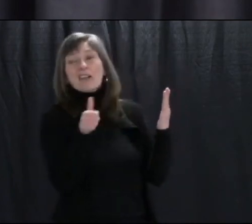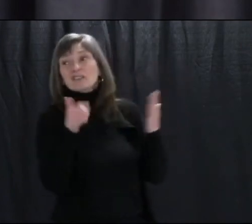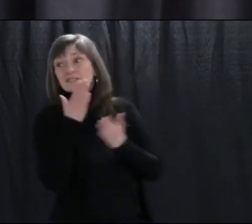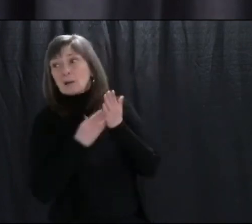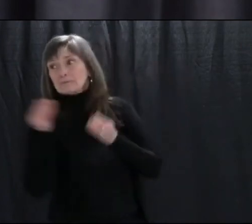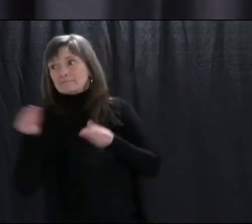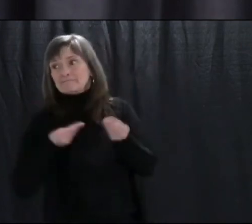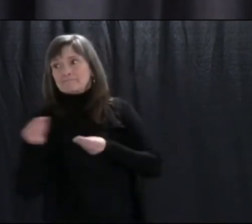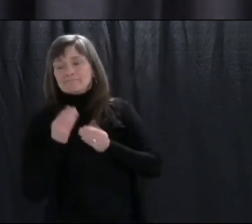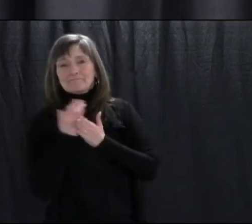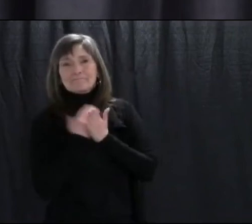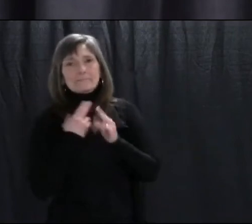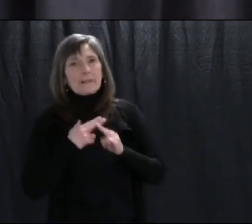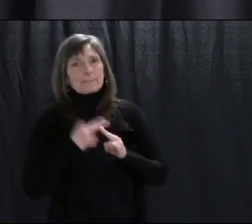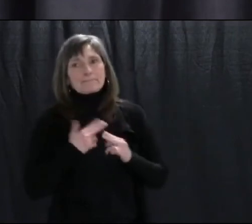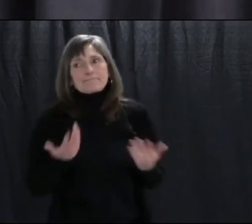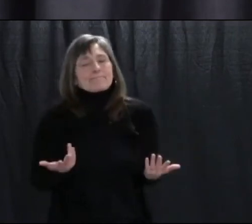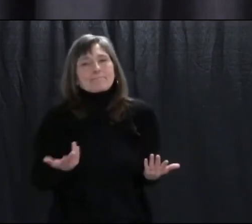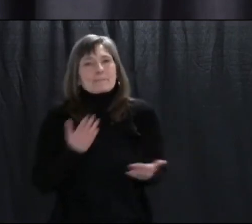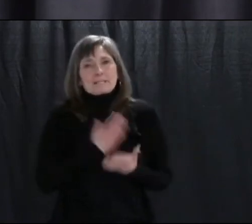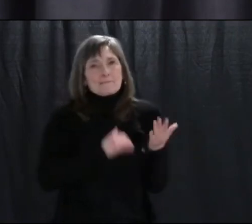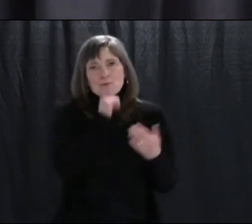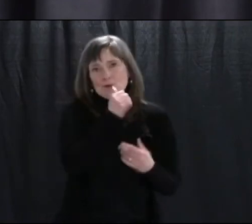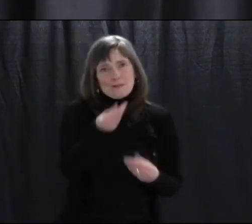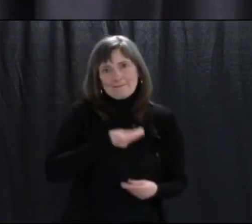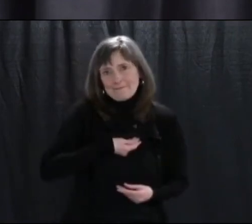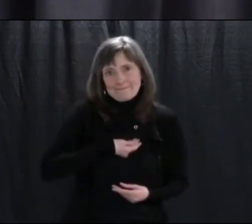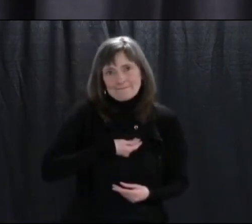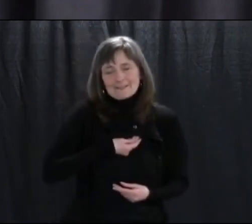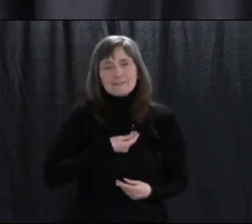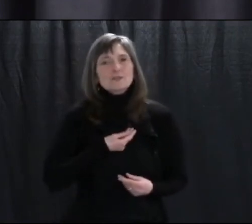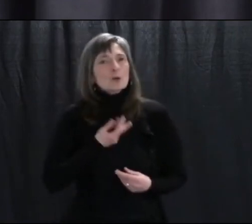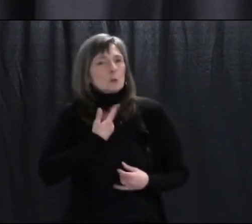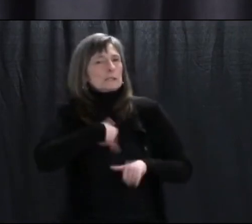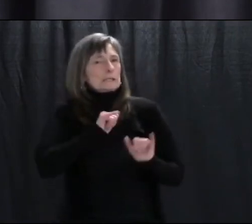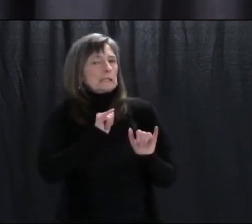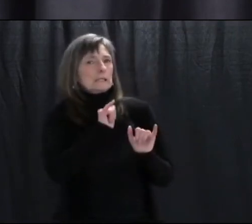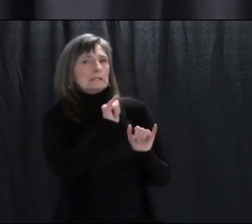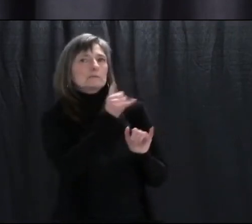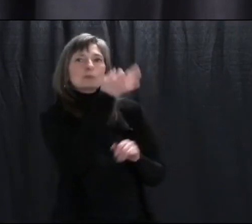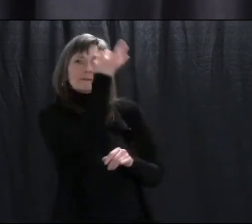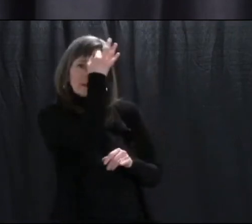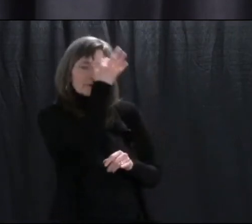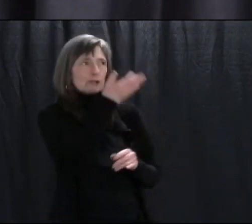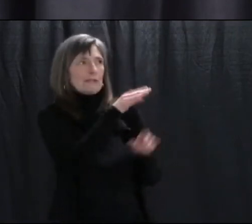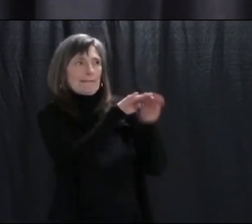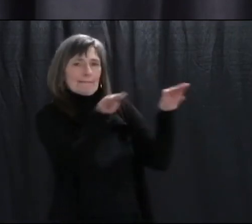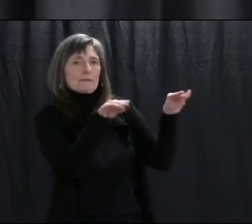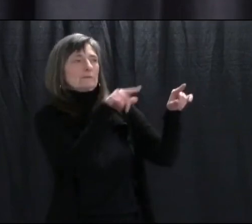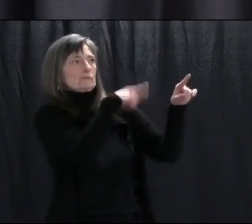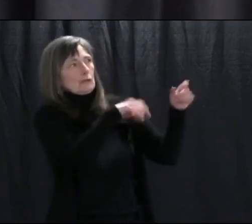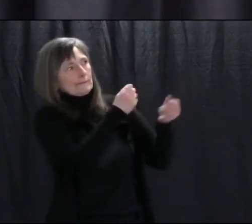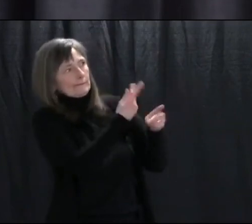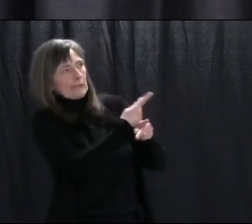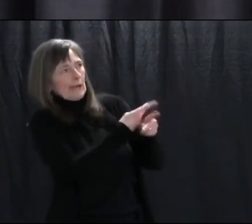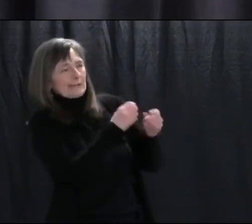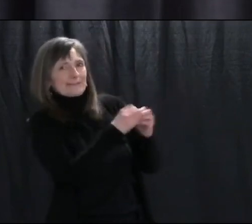our department with federal groups to see if we can bring that to some more kind